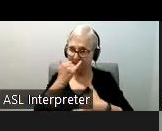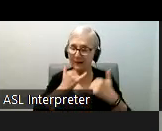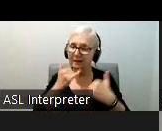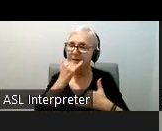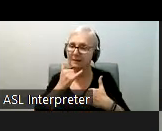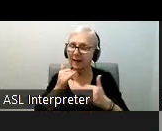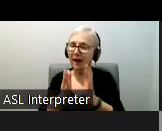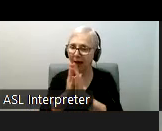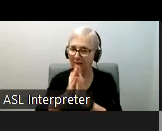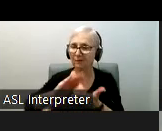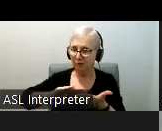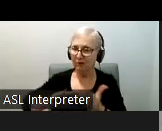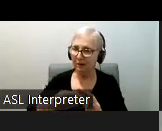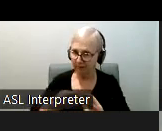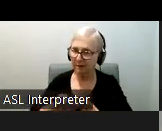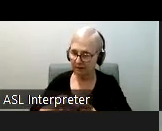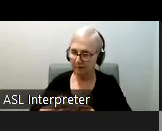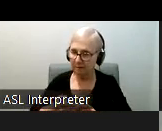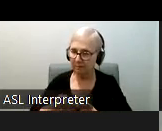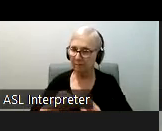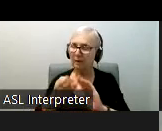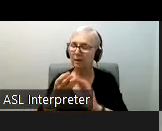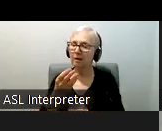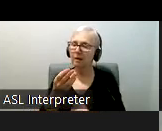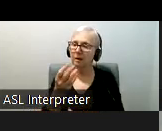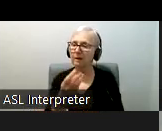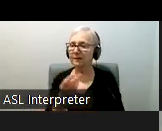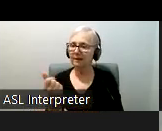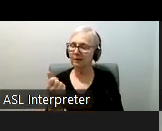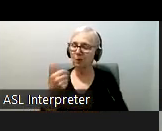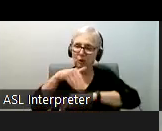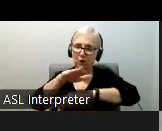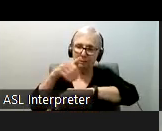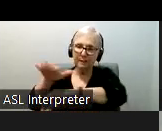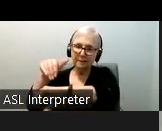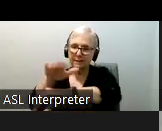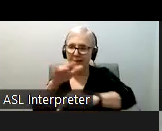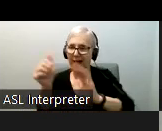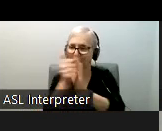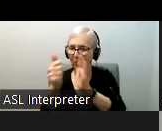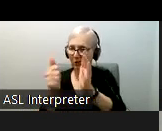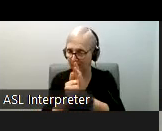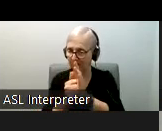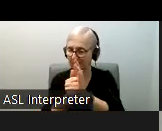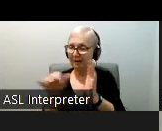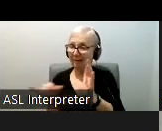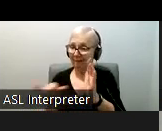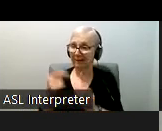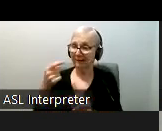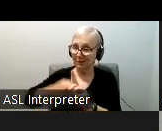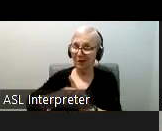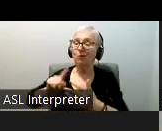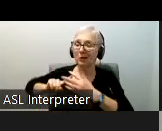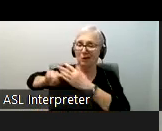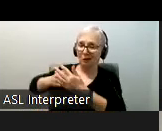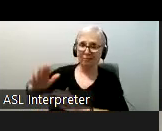for your forgiveness. A couple of them was, we should have been sending out agendas like we sent out this month, from the beginning,